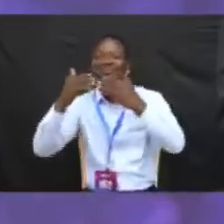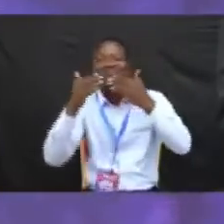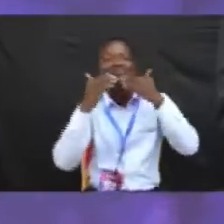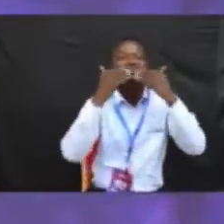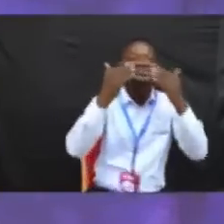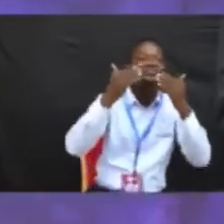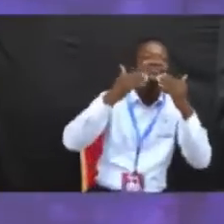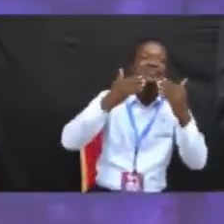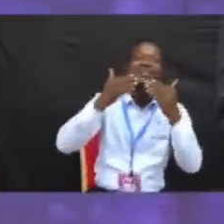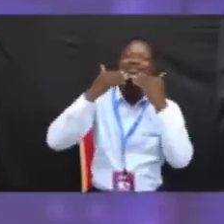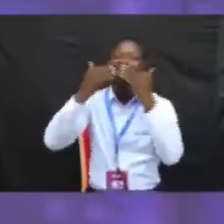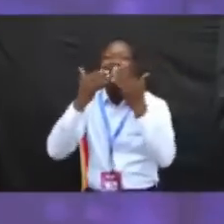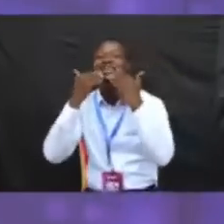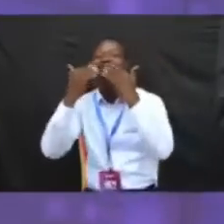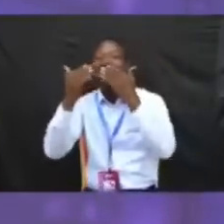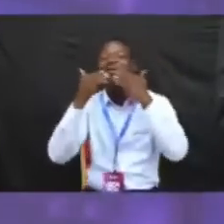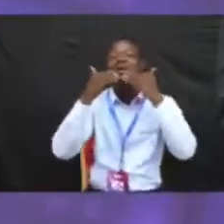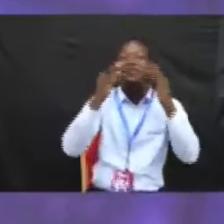my